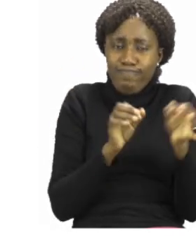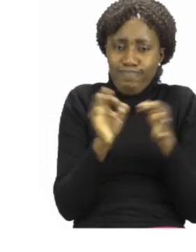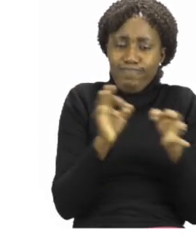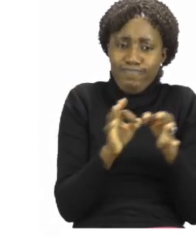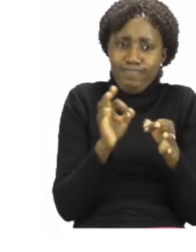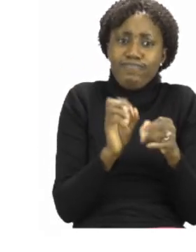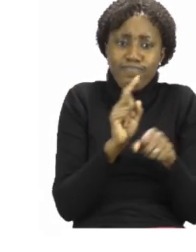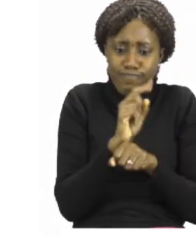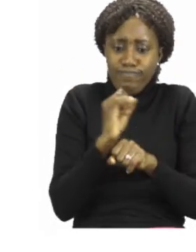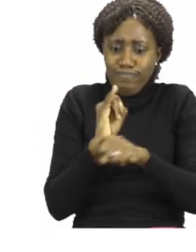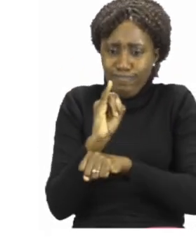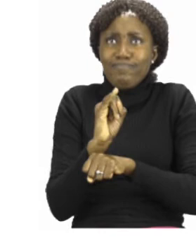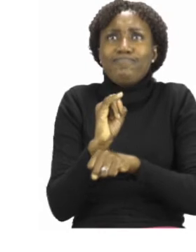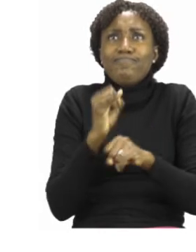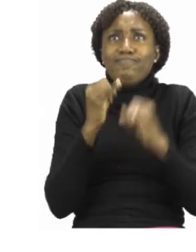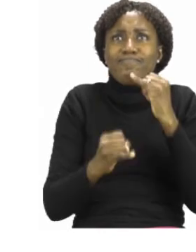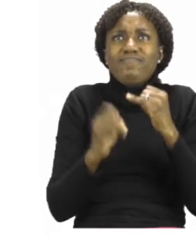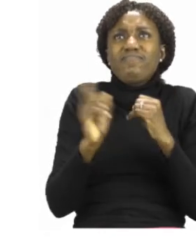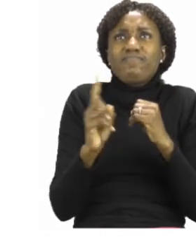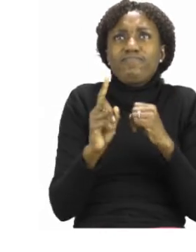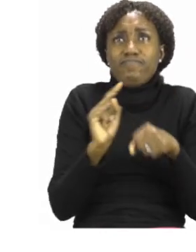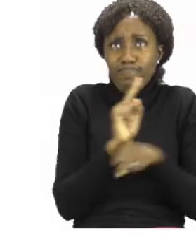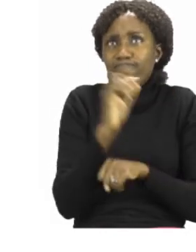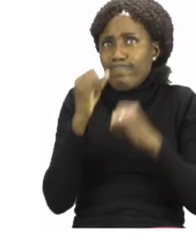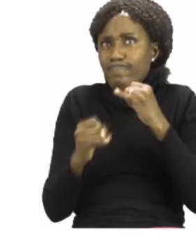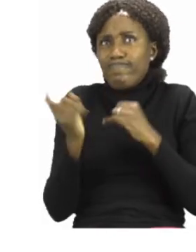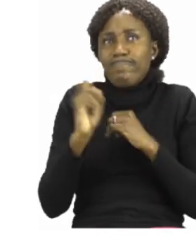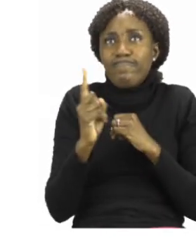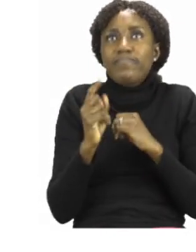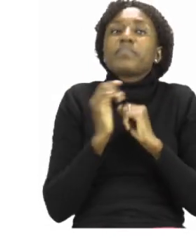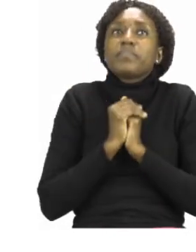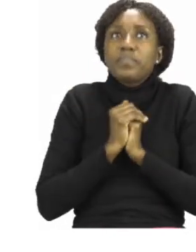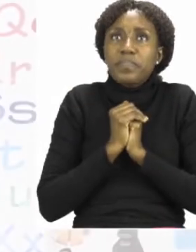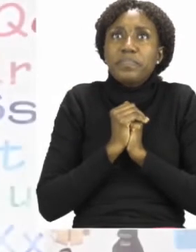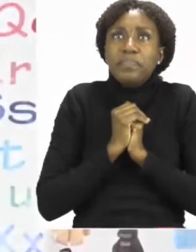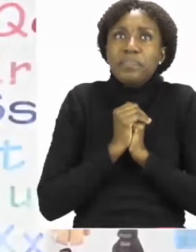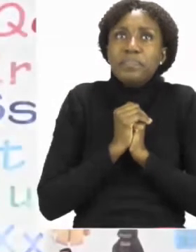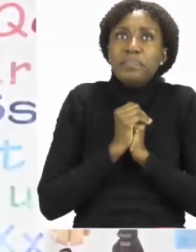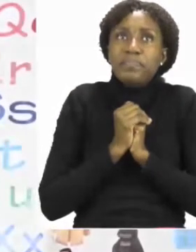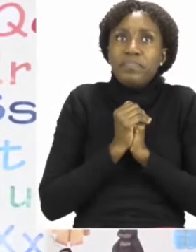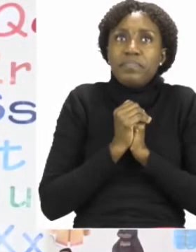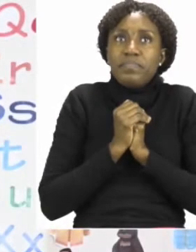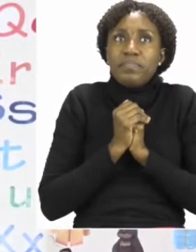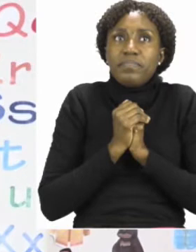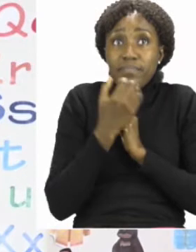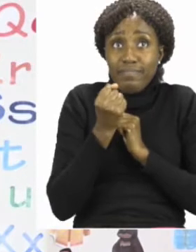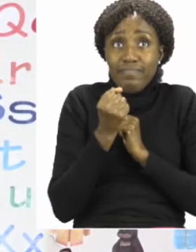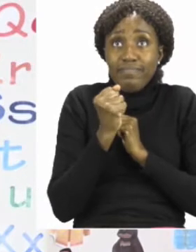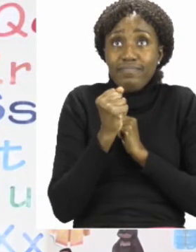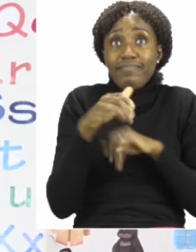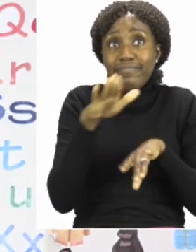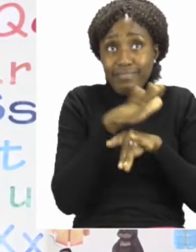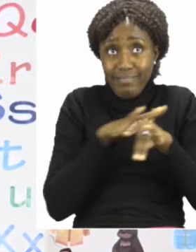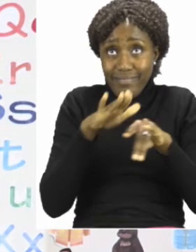and last. So let's take a look at the board. Now on the board, I have some animals who